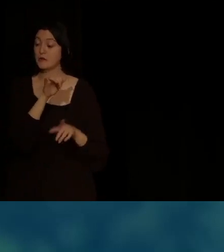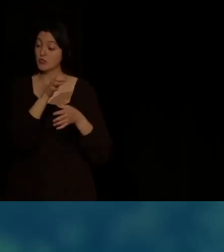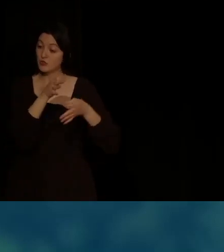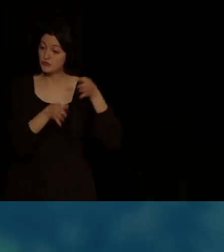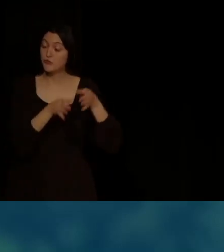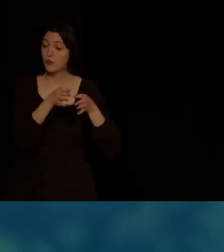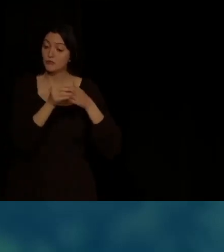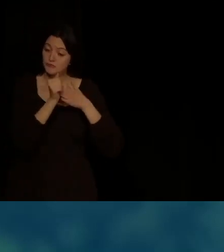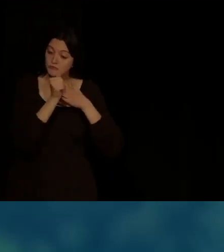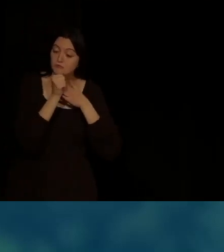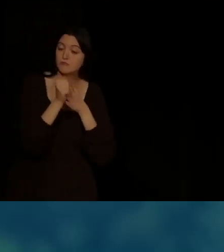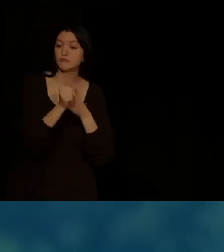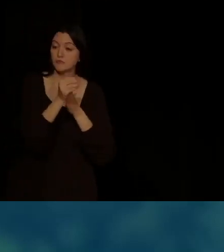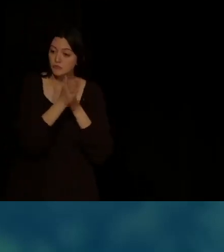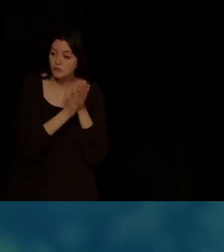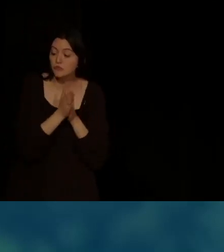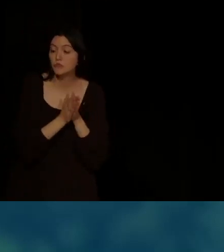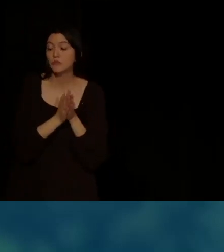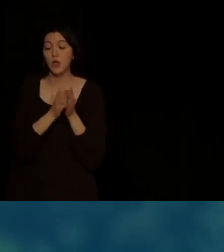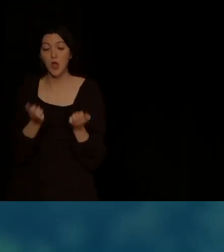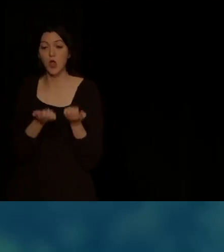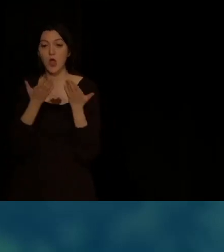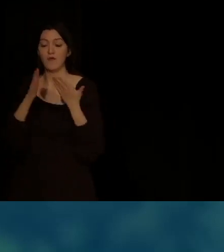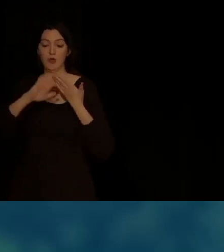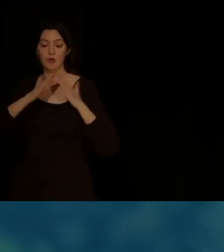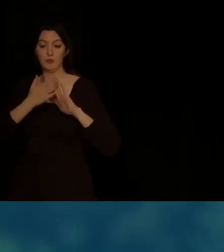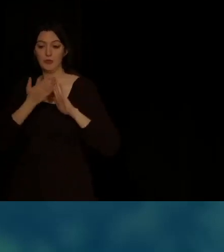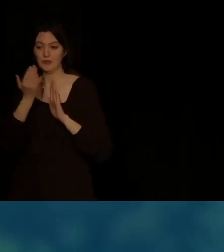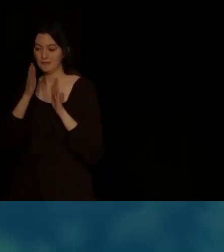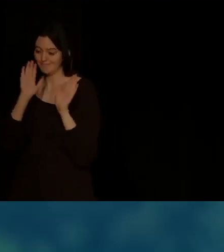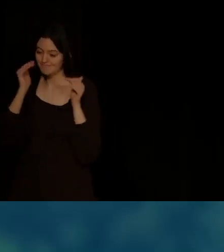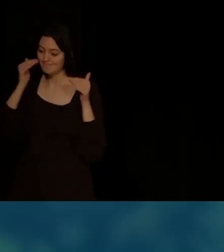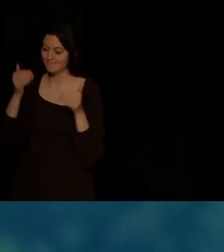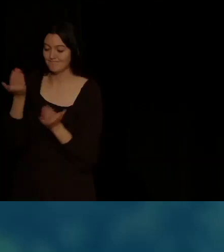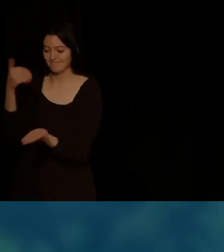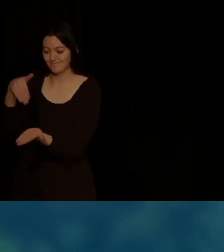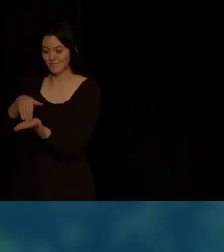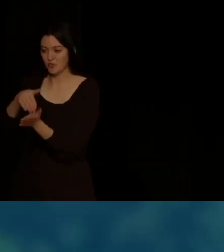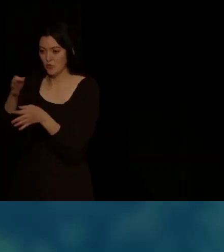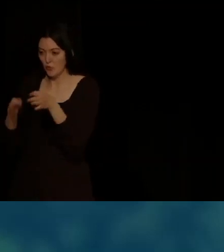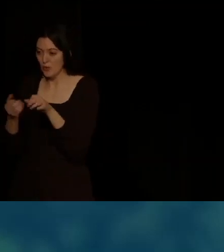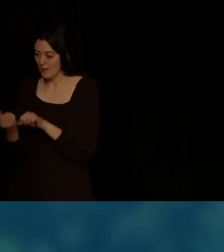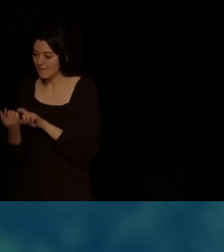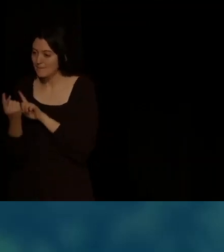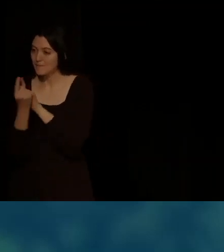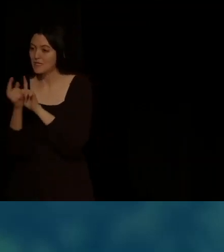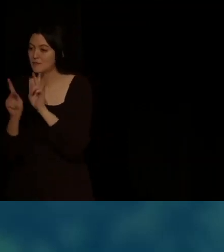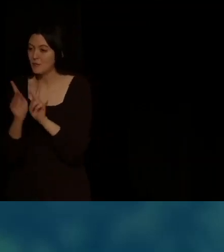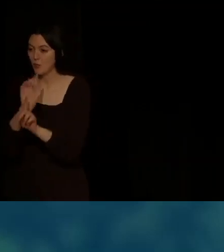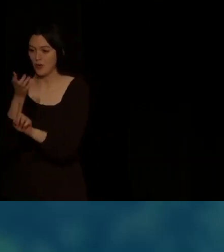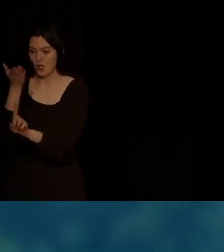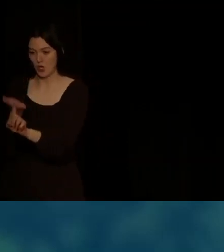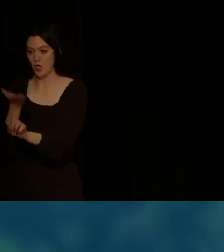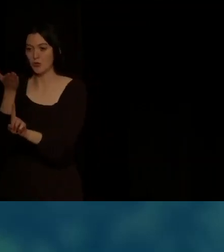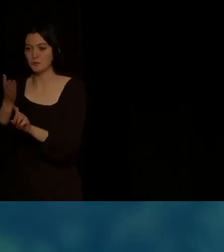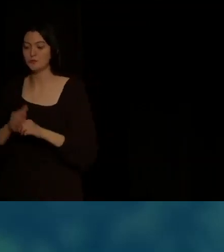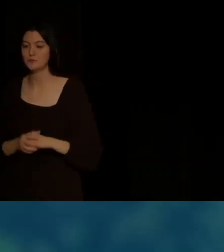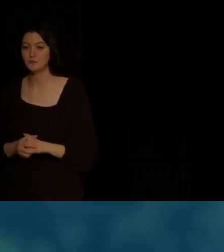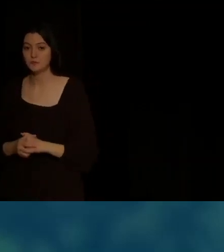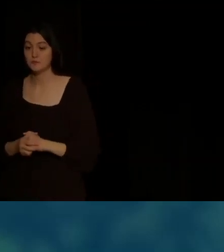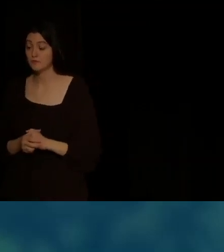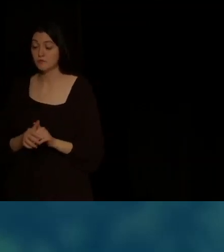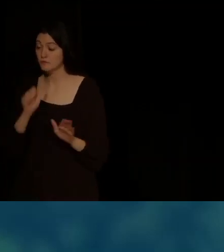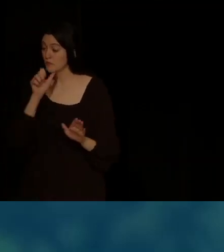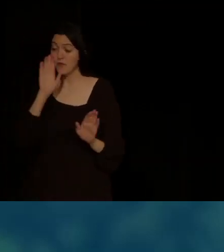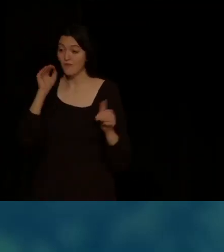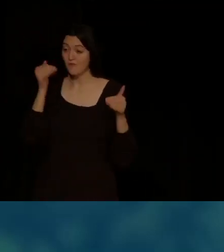is leading the way by offering a community-centric court that meets people where they are. Instead of